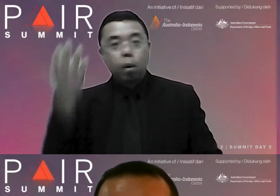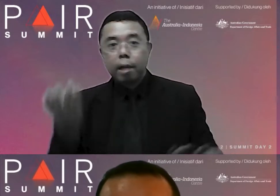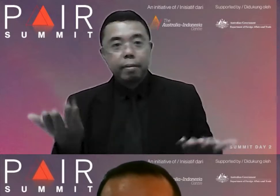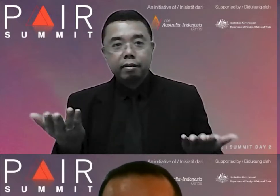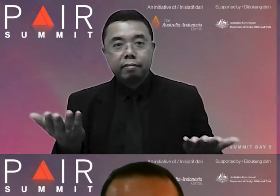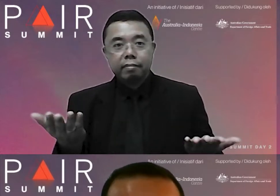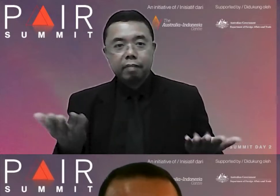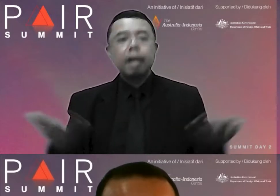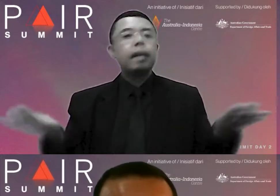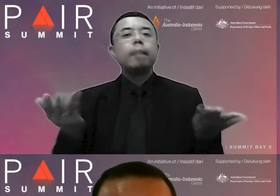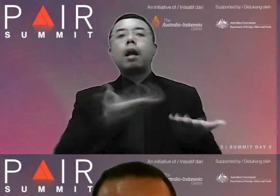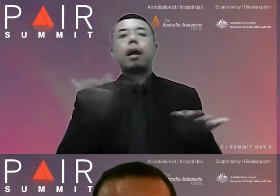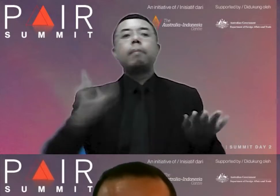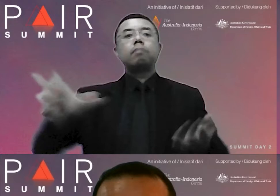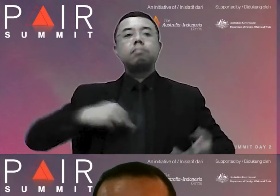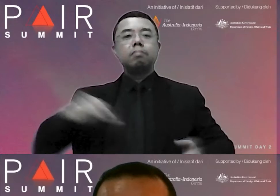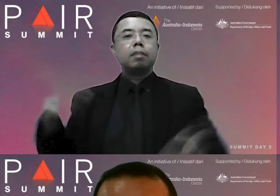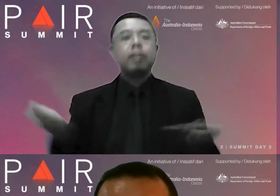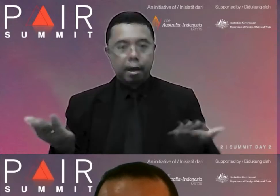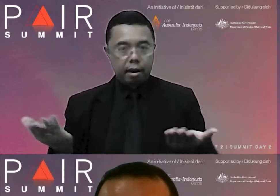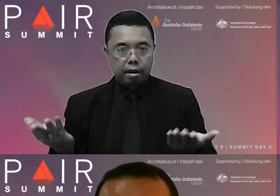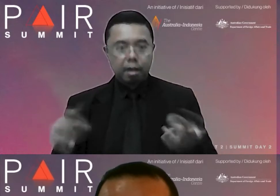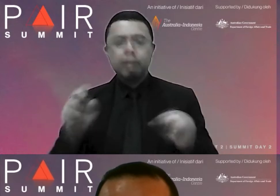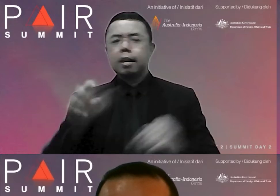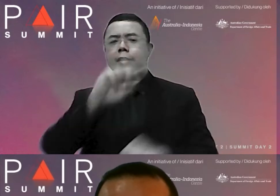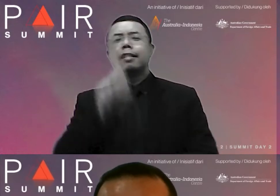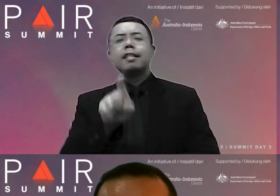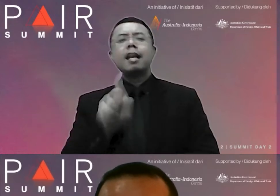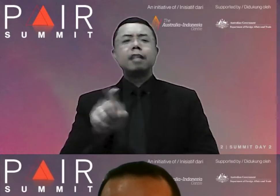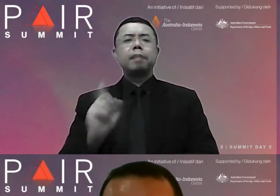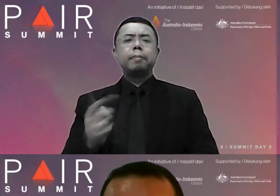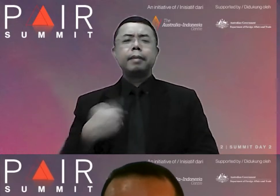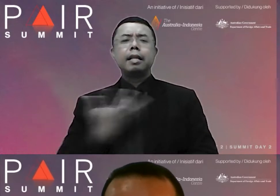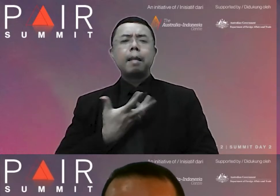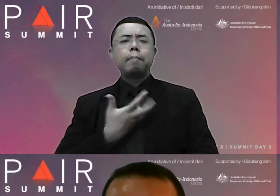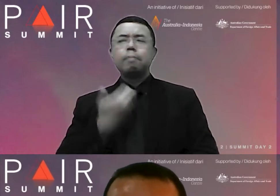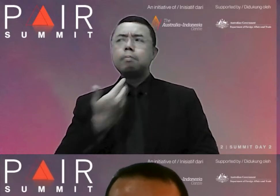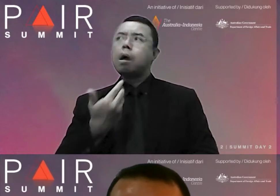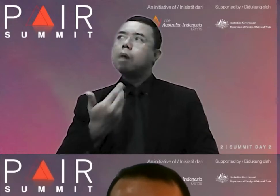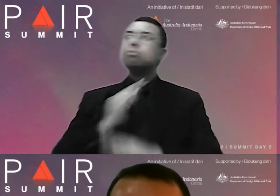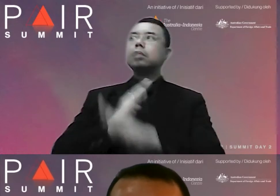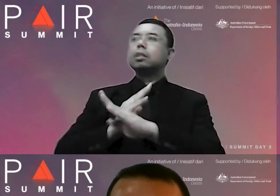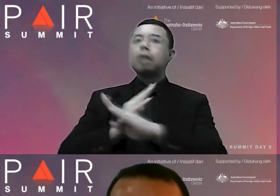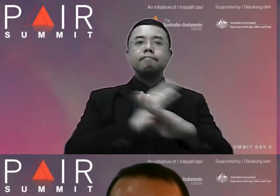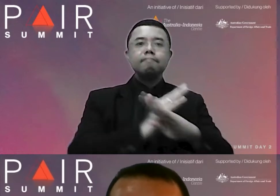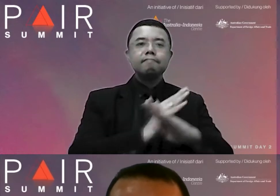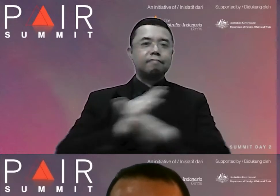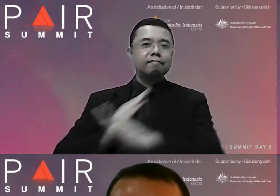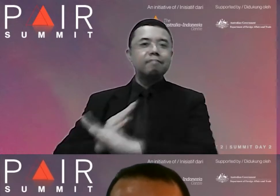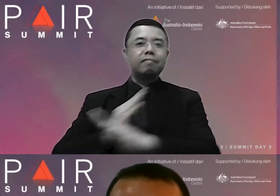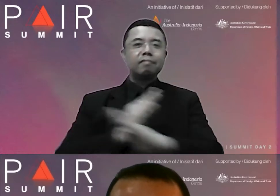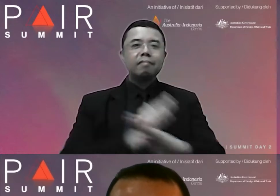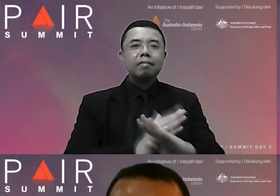some preventive measure, we really actually need to know where they get infection, whether they are during they